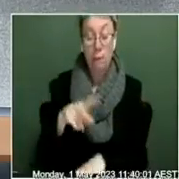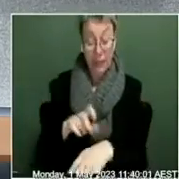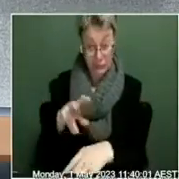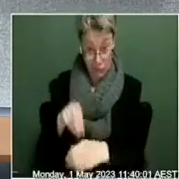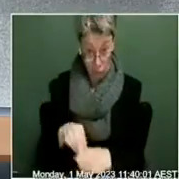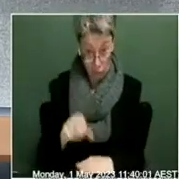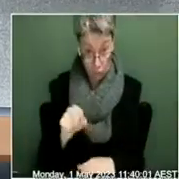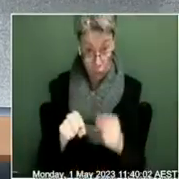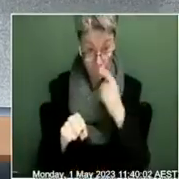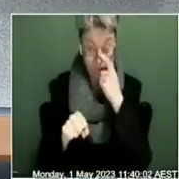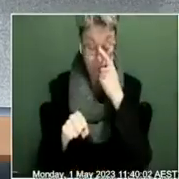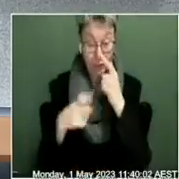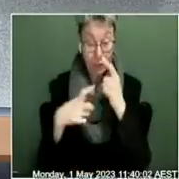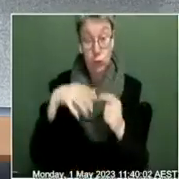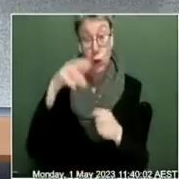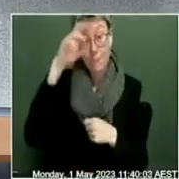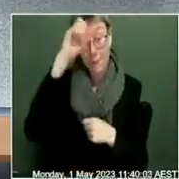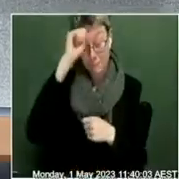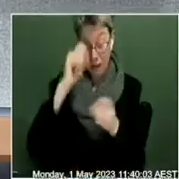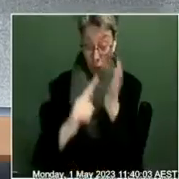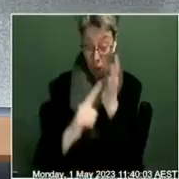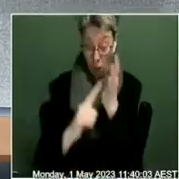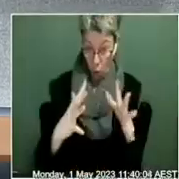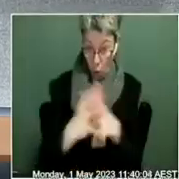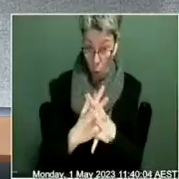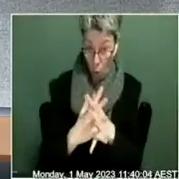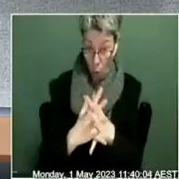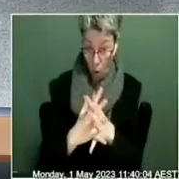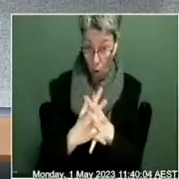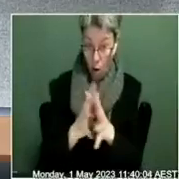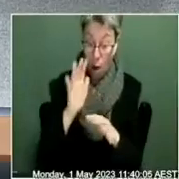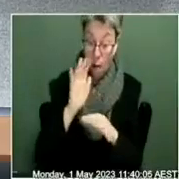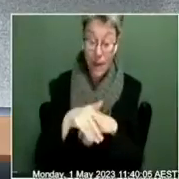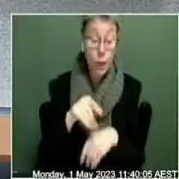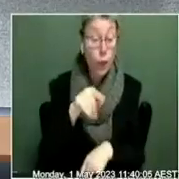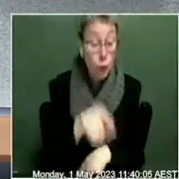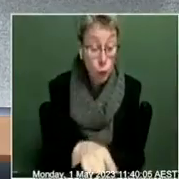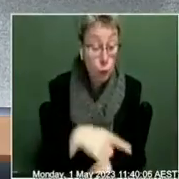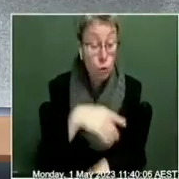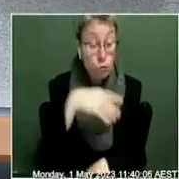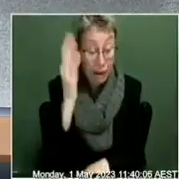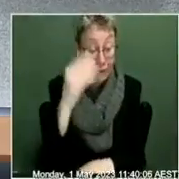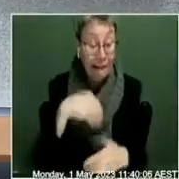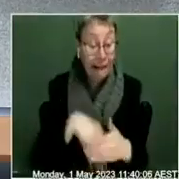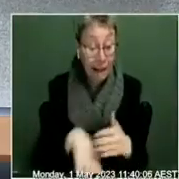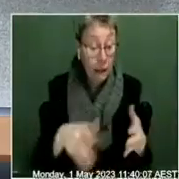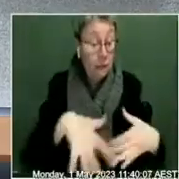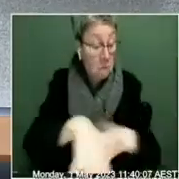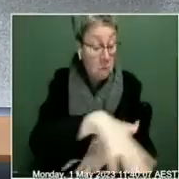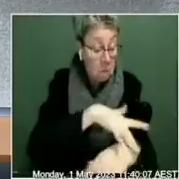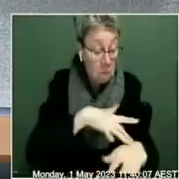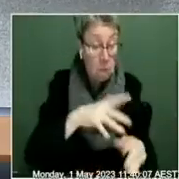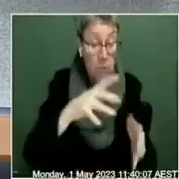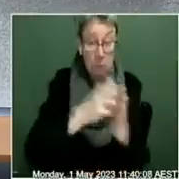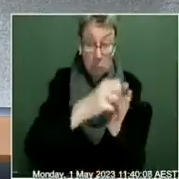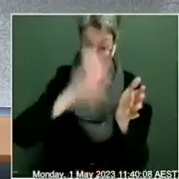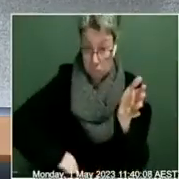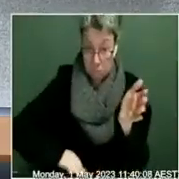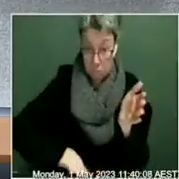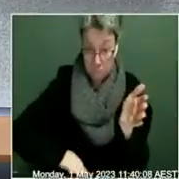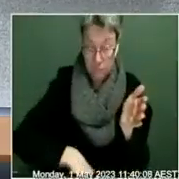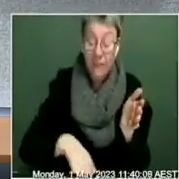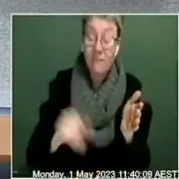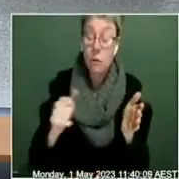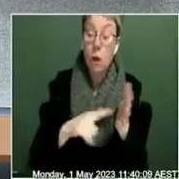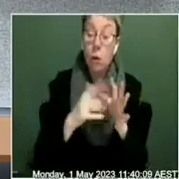been legislated, and the commitment is that be come into place from the 7th of November this year. So police will no longer have the